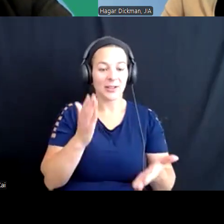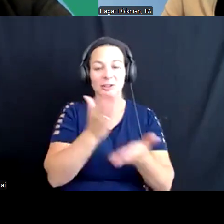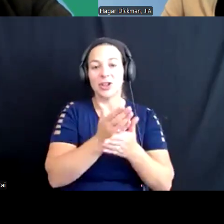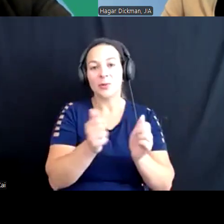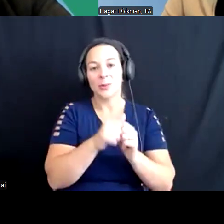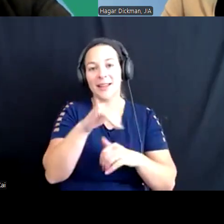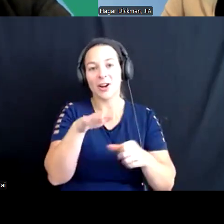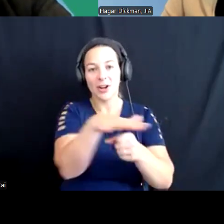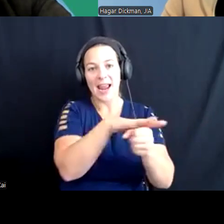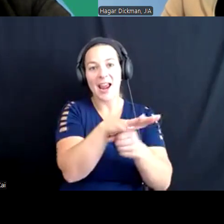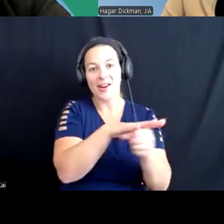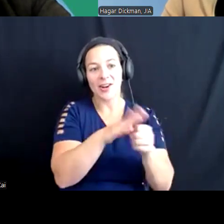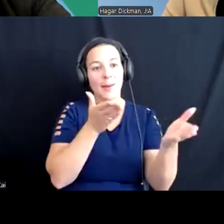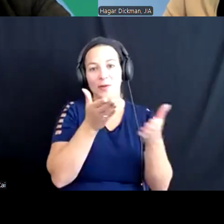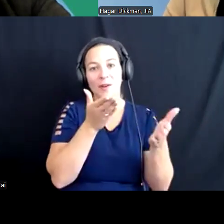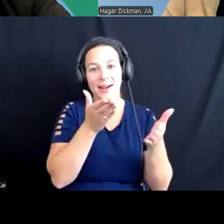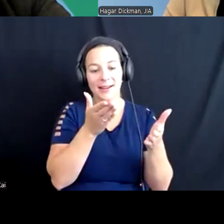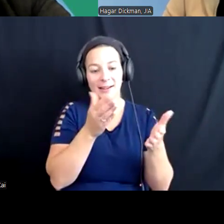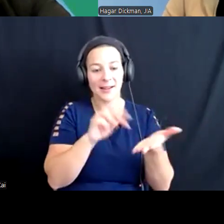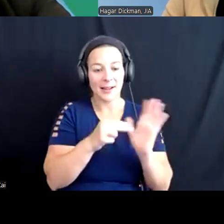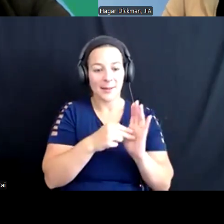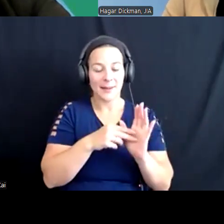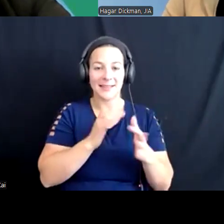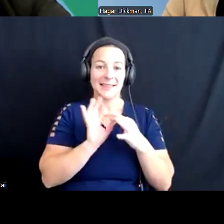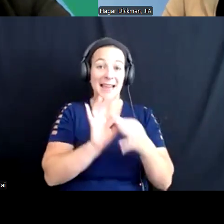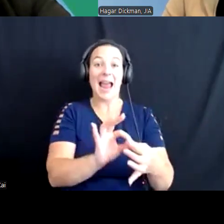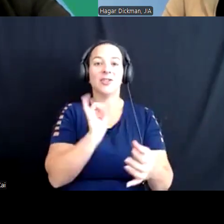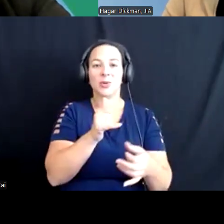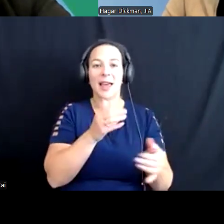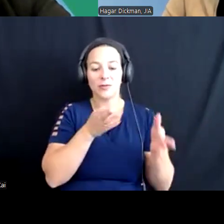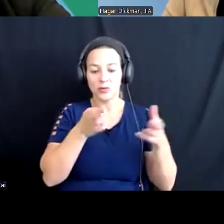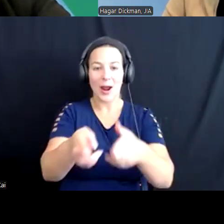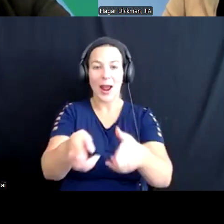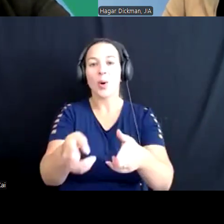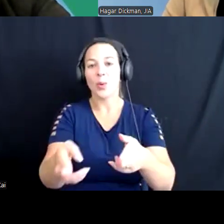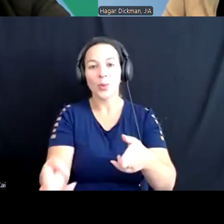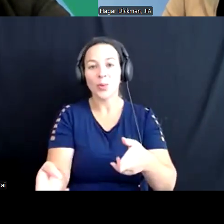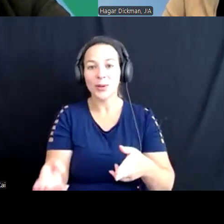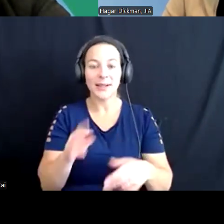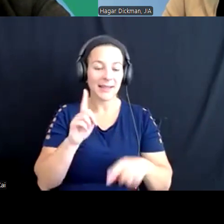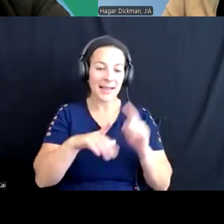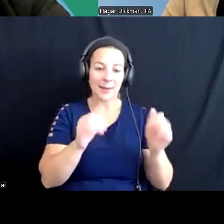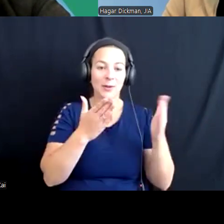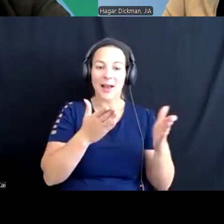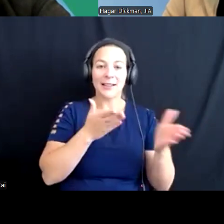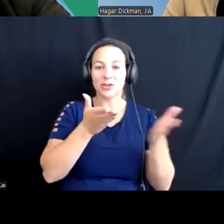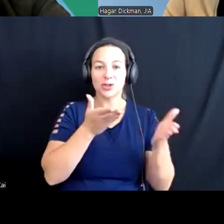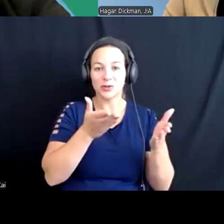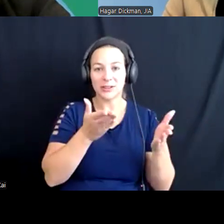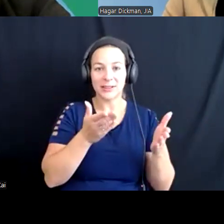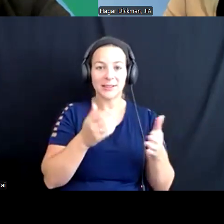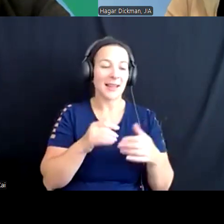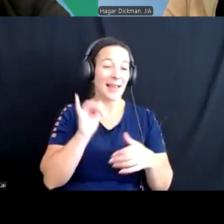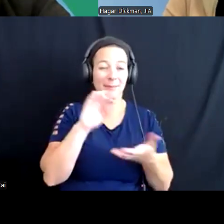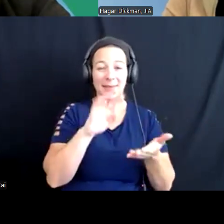borders, the way services is tied to fixed route services transit system, result in services that are less convenient